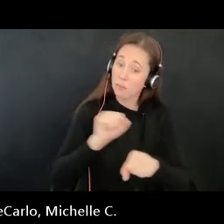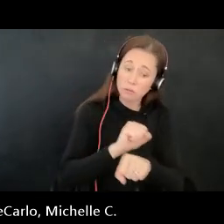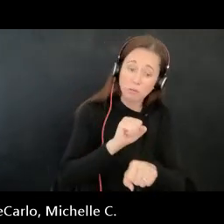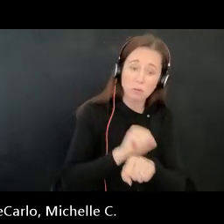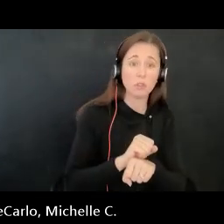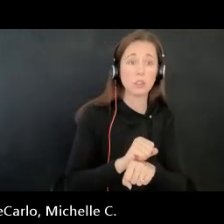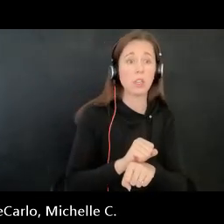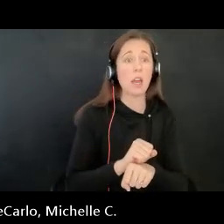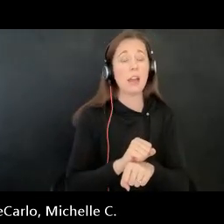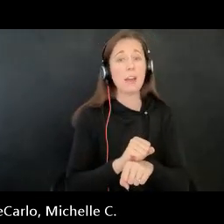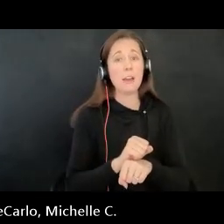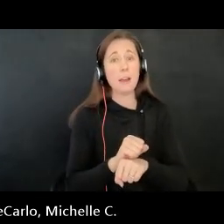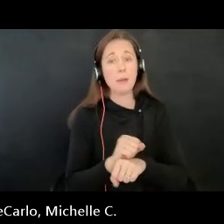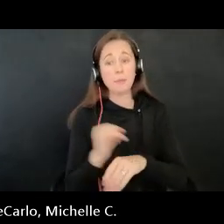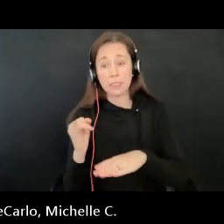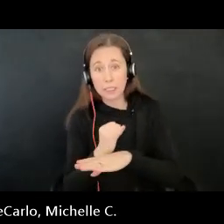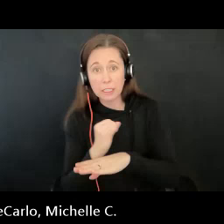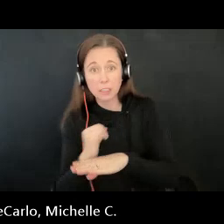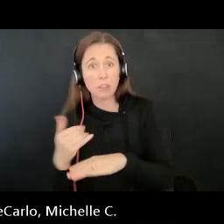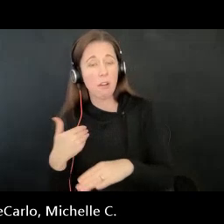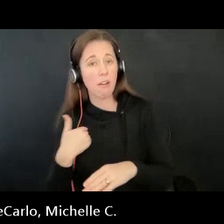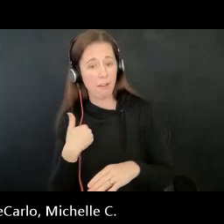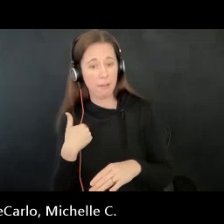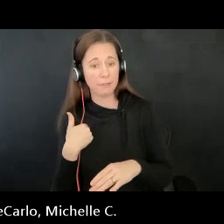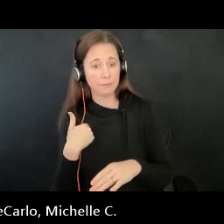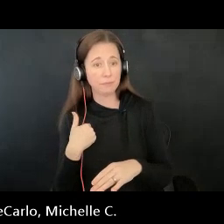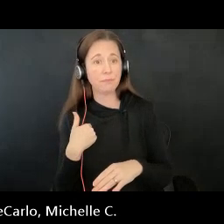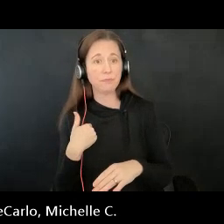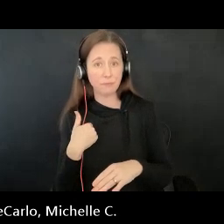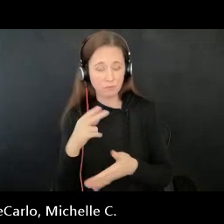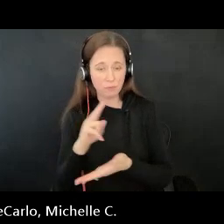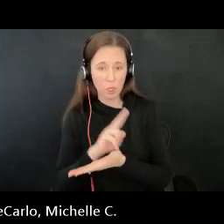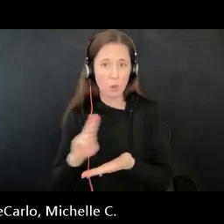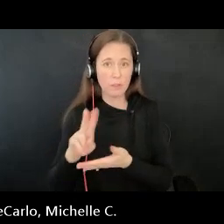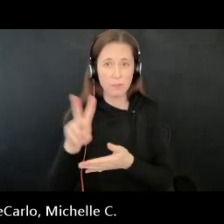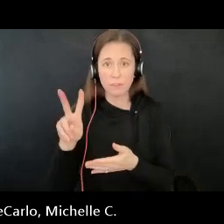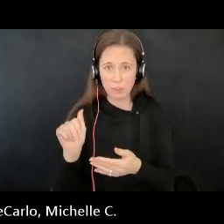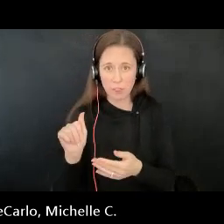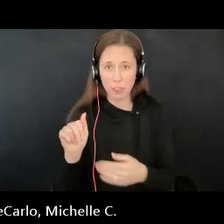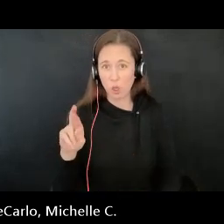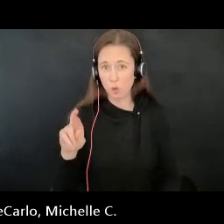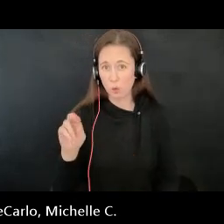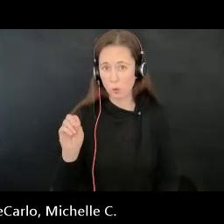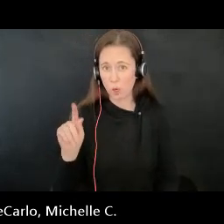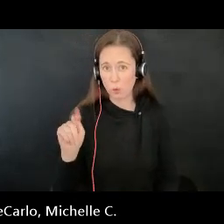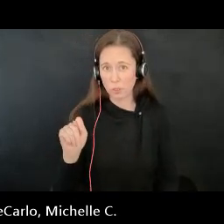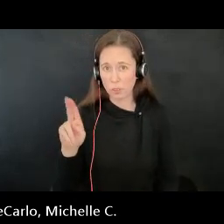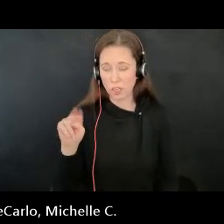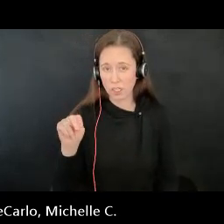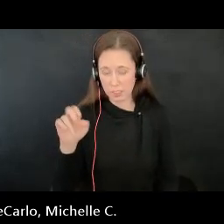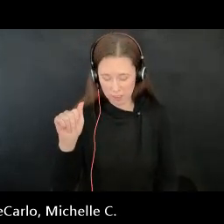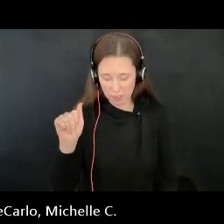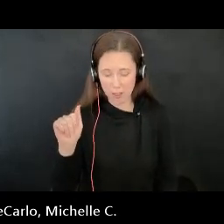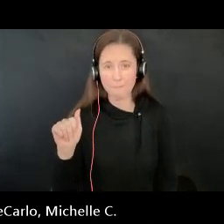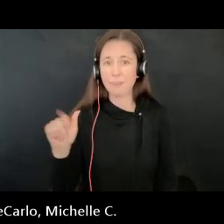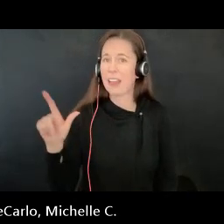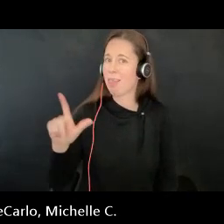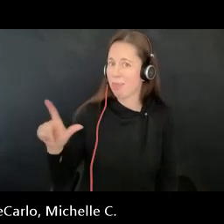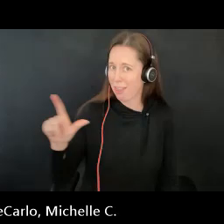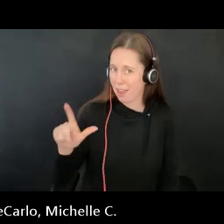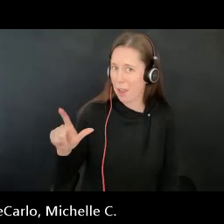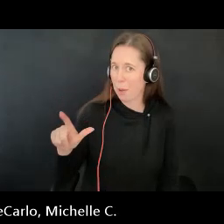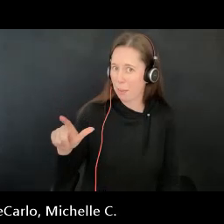other internship opportunities through the UVA Rotunda, which is our longstanding library, is the centerpiece